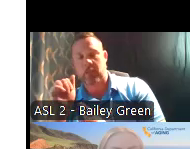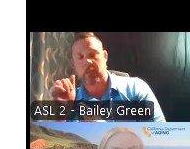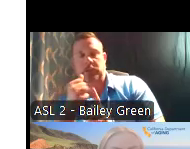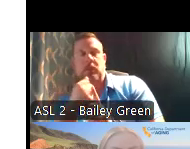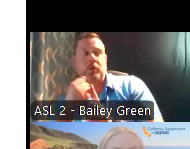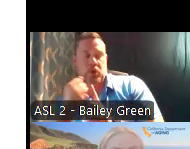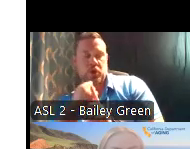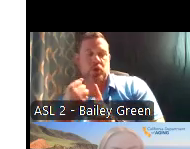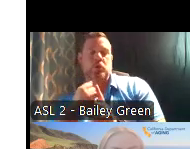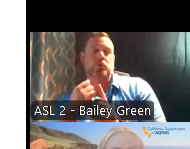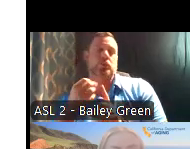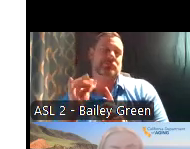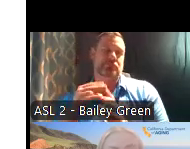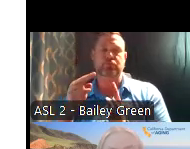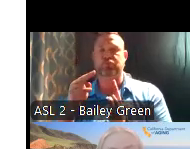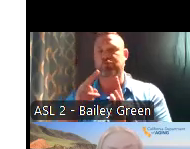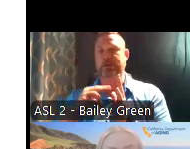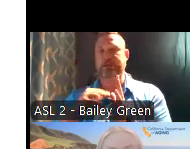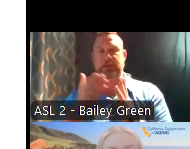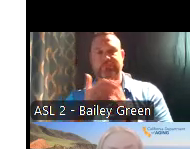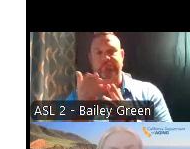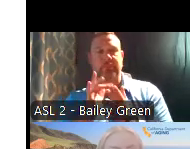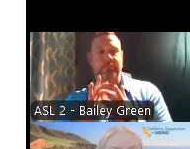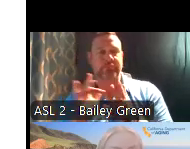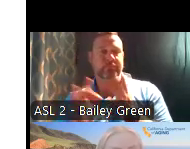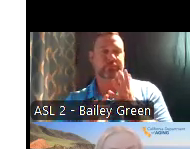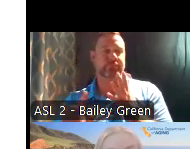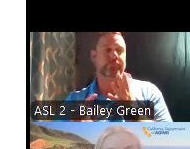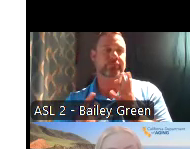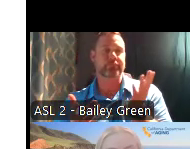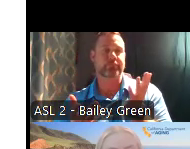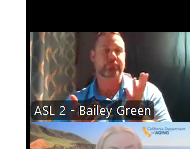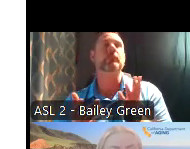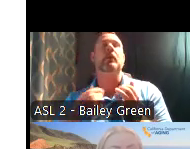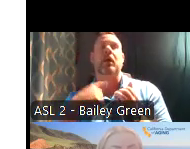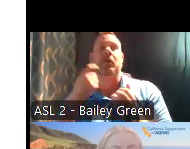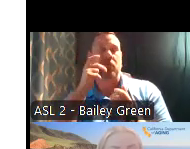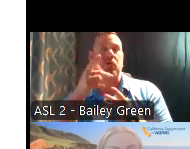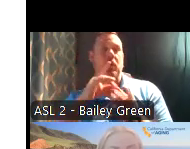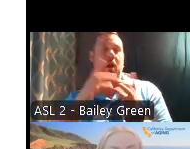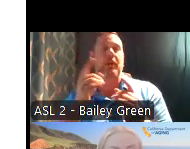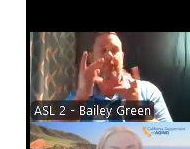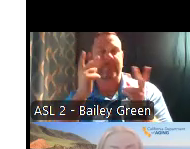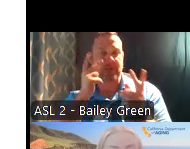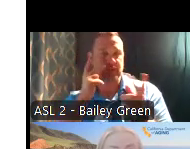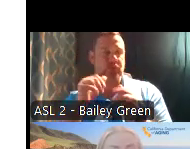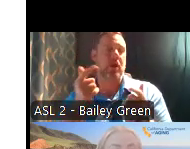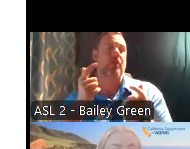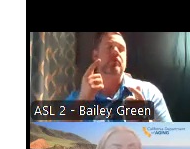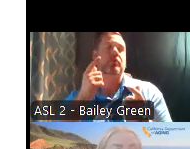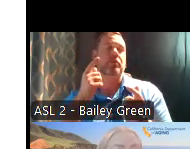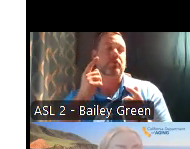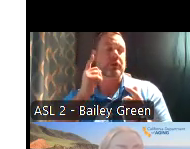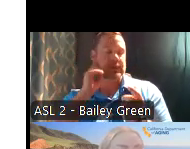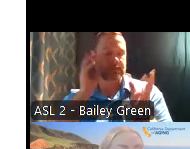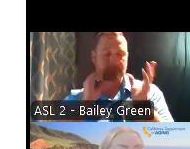like reading the fine print. And then also I heard somebody comment about vision and other sensory impairment,